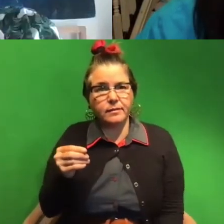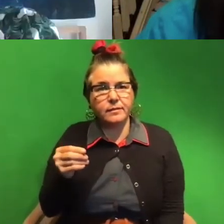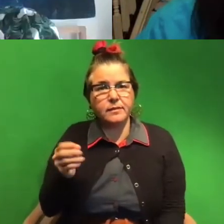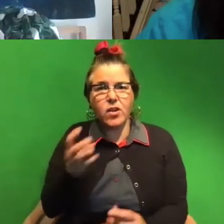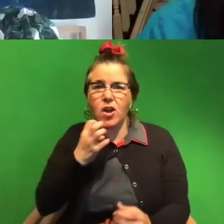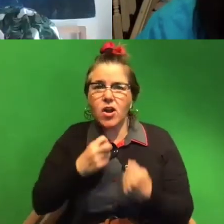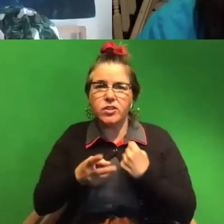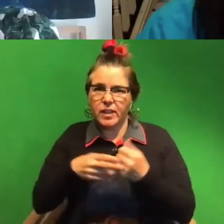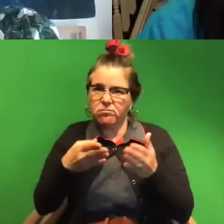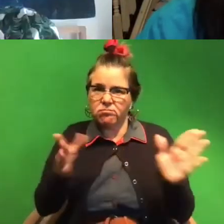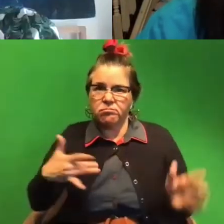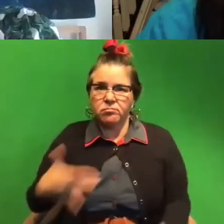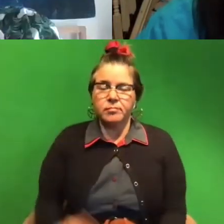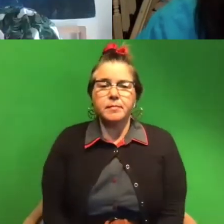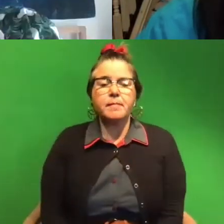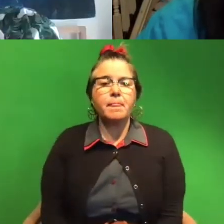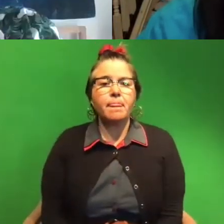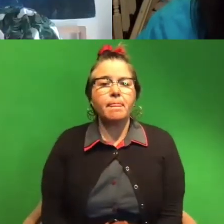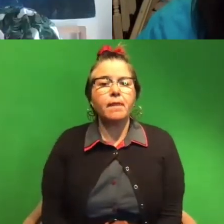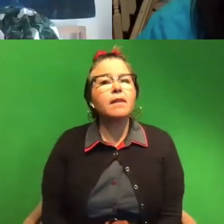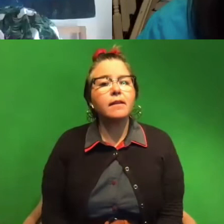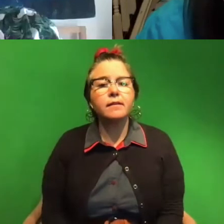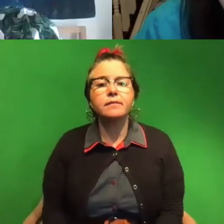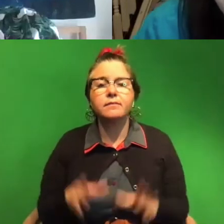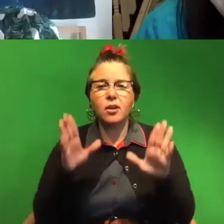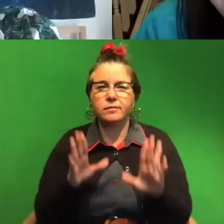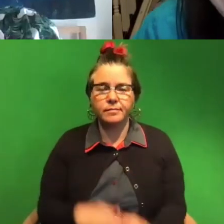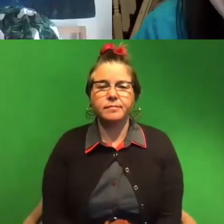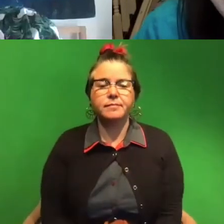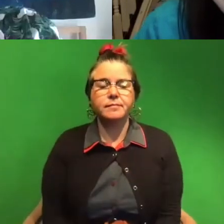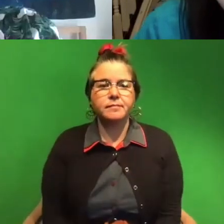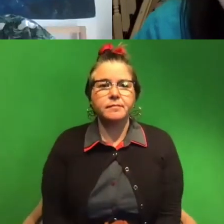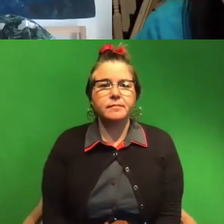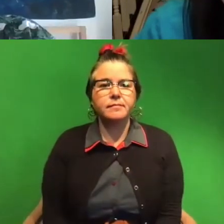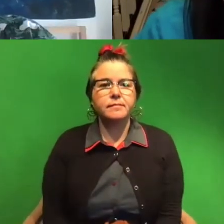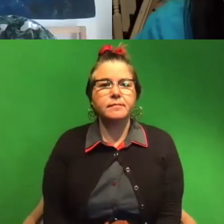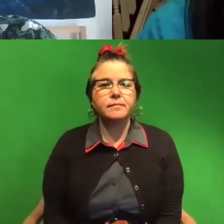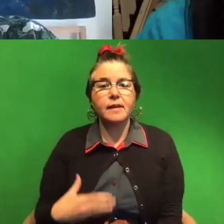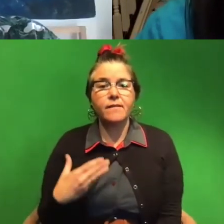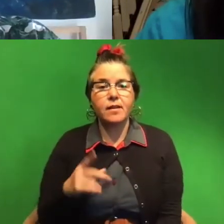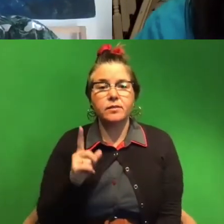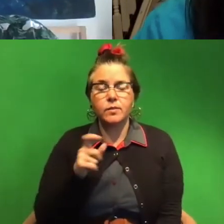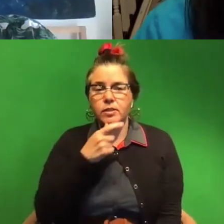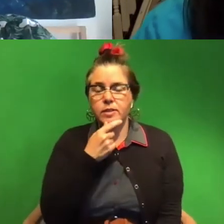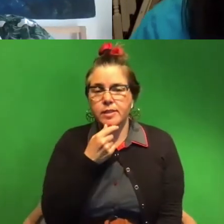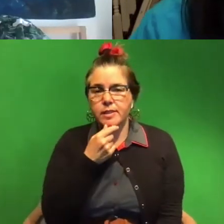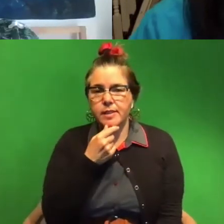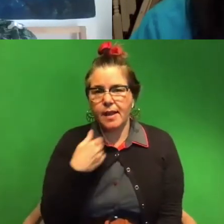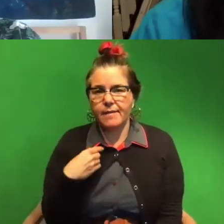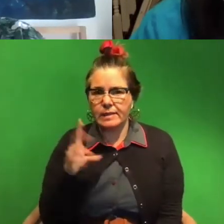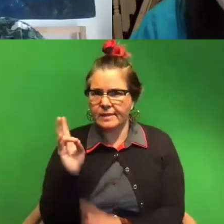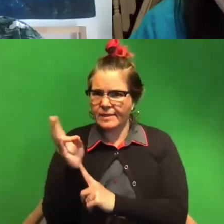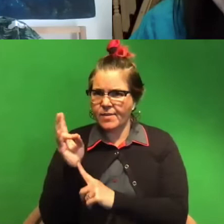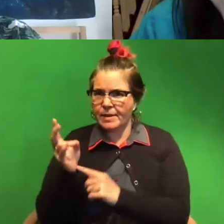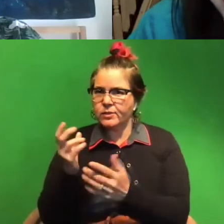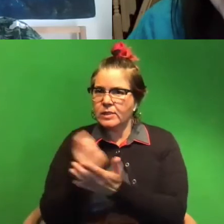conservation in general. That's great. Awesome. The next question, we've got 7 minutes yet left, so I'm trying to